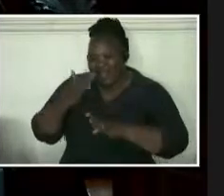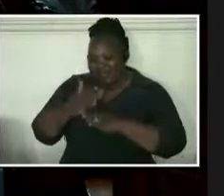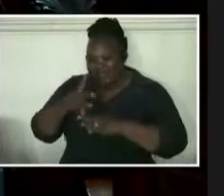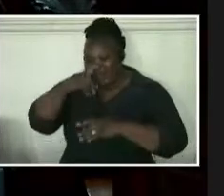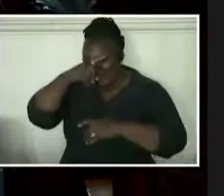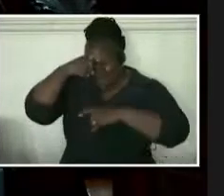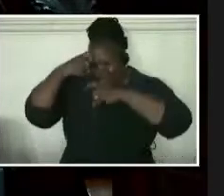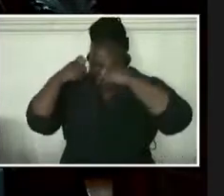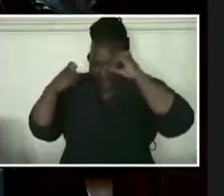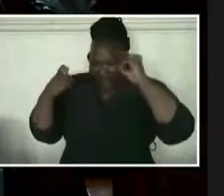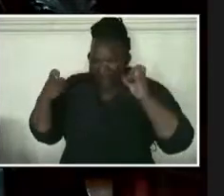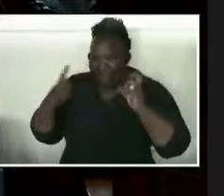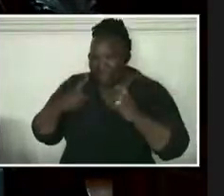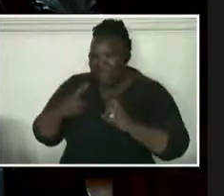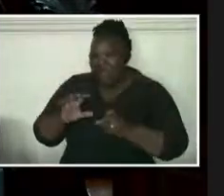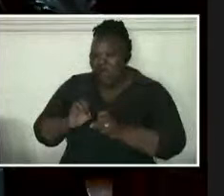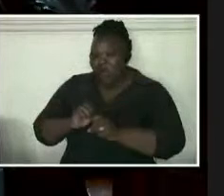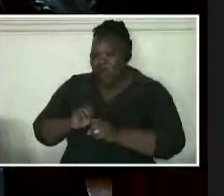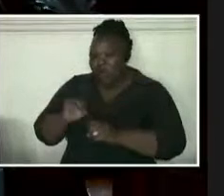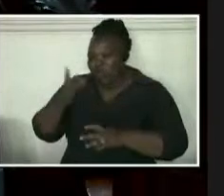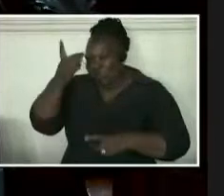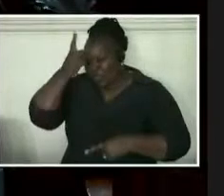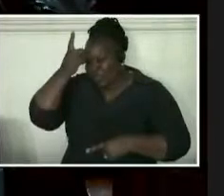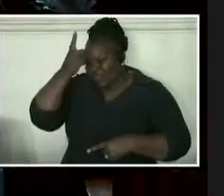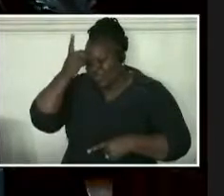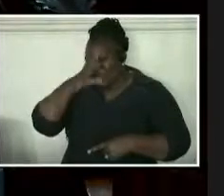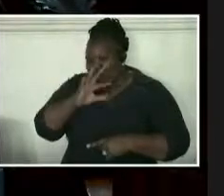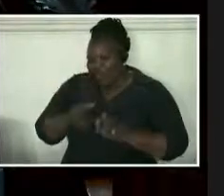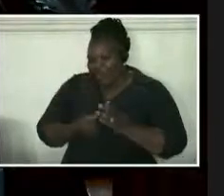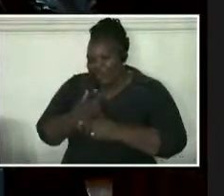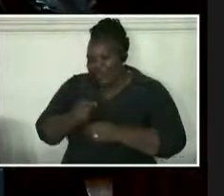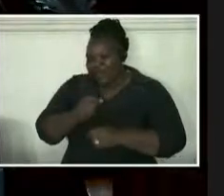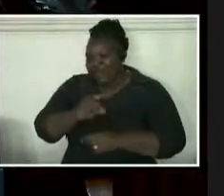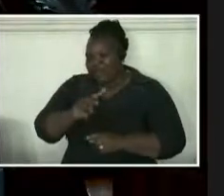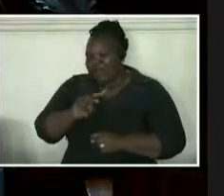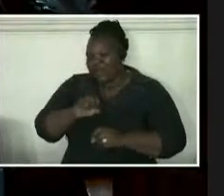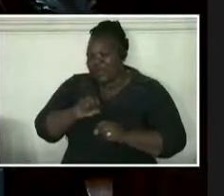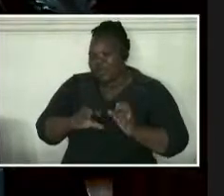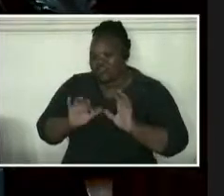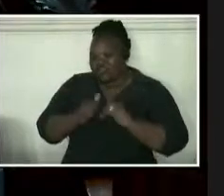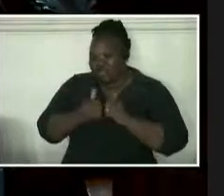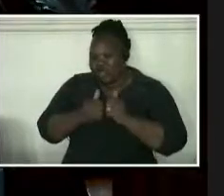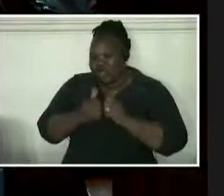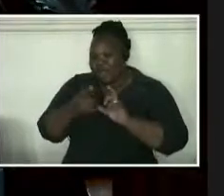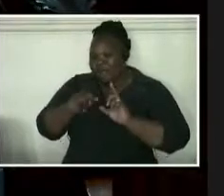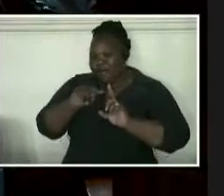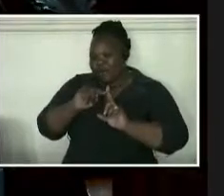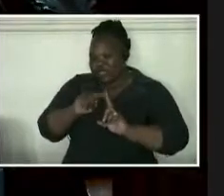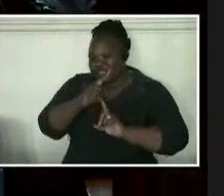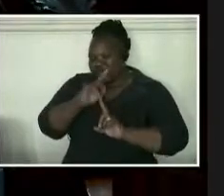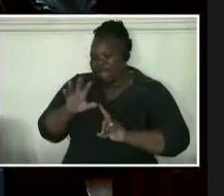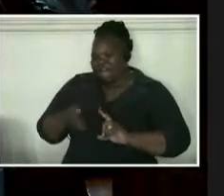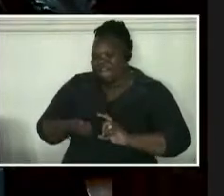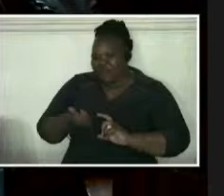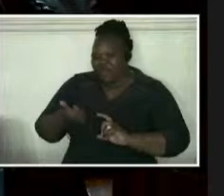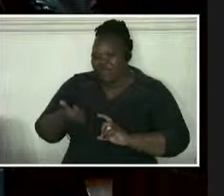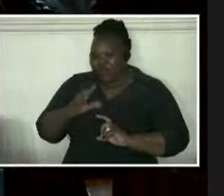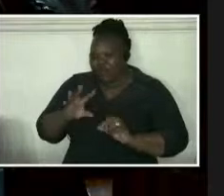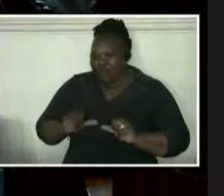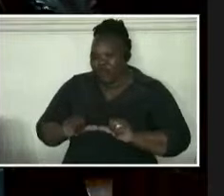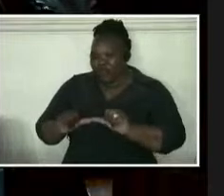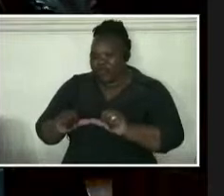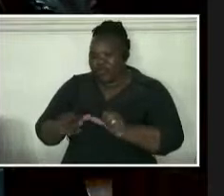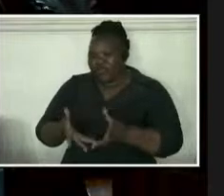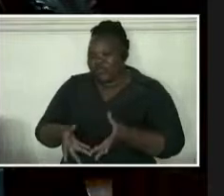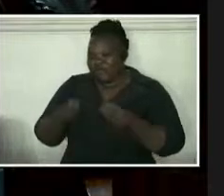due to the high padding of disease and associated challenges in the province we are nevertheless moved by some of the positive and uplifting feedback that we continue